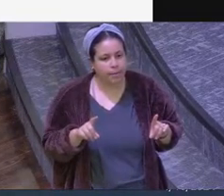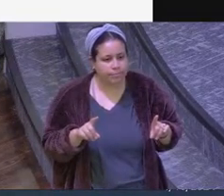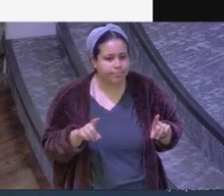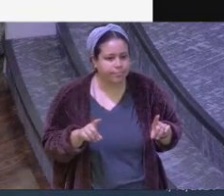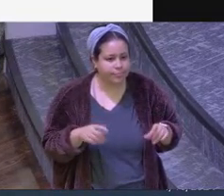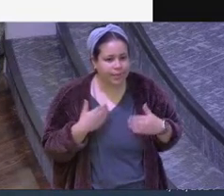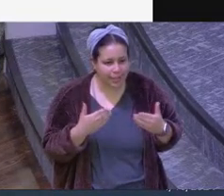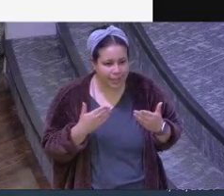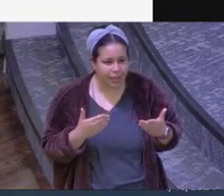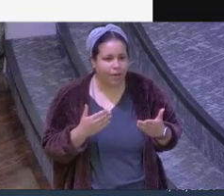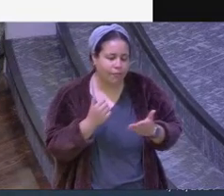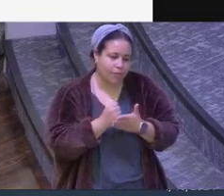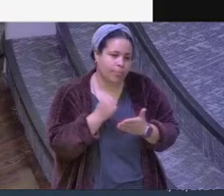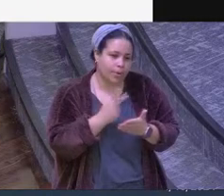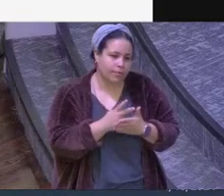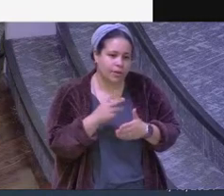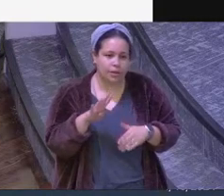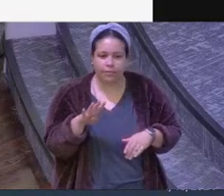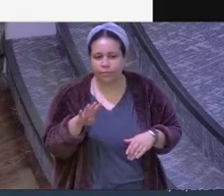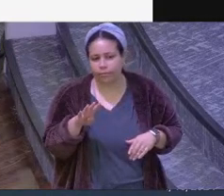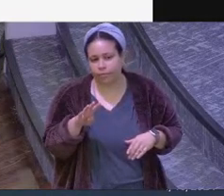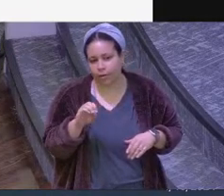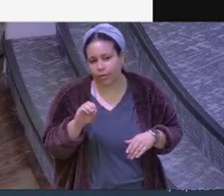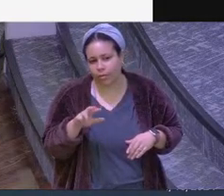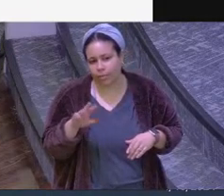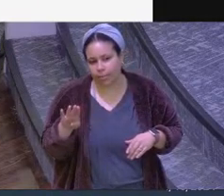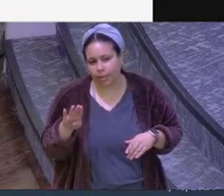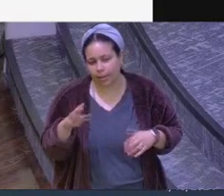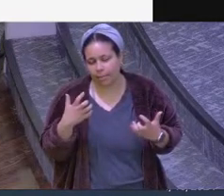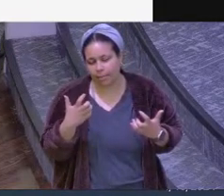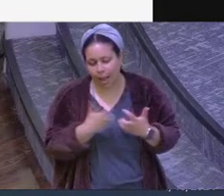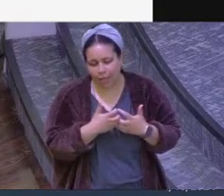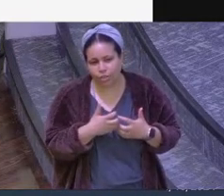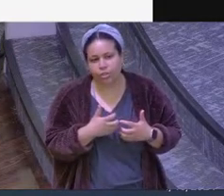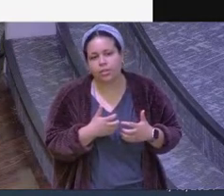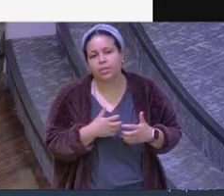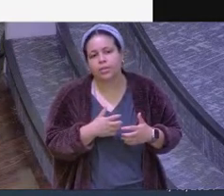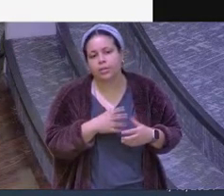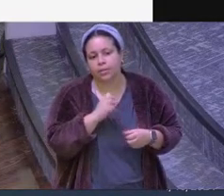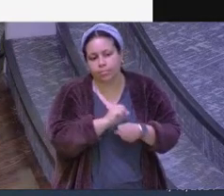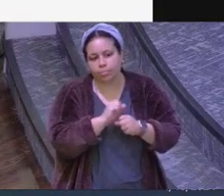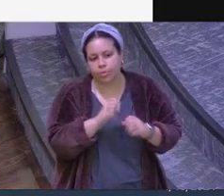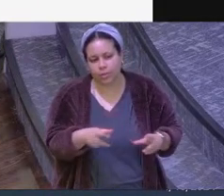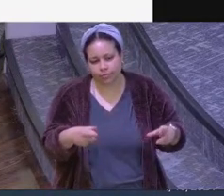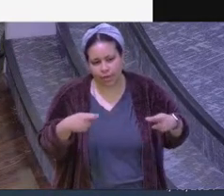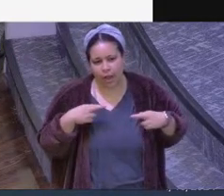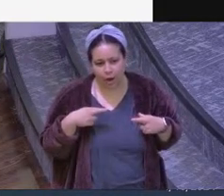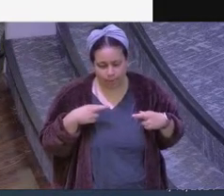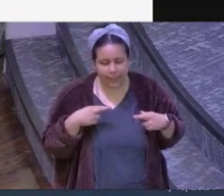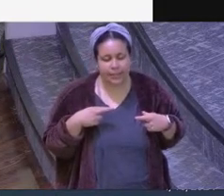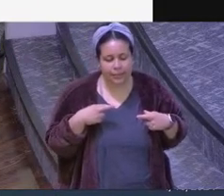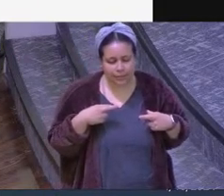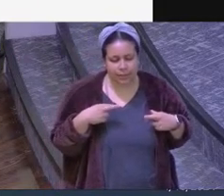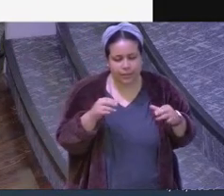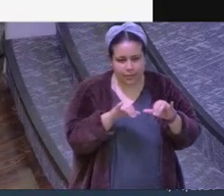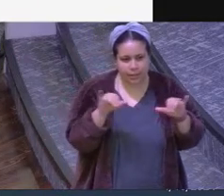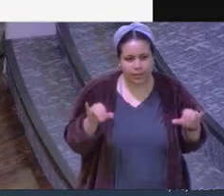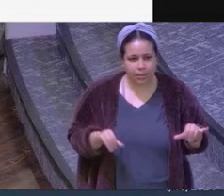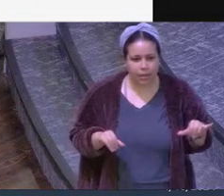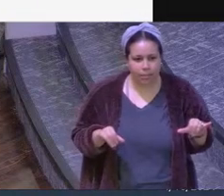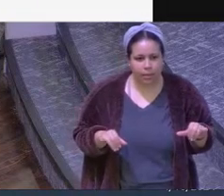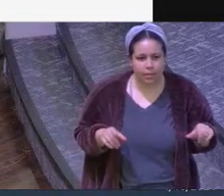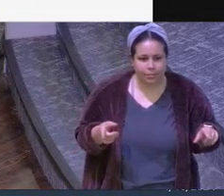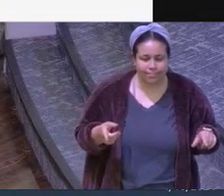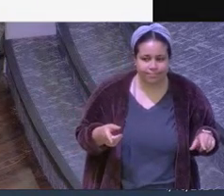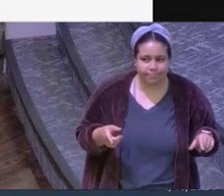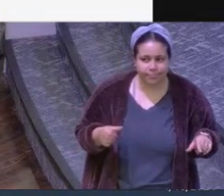Thank y'all for approving the 403B match for our employees that are in the PSERS retirement system. That retirement system, of